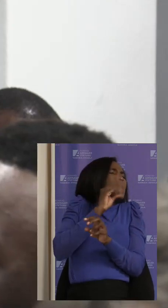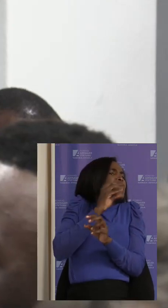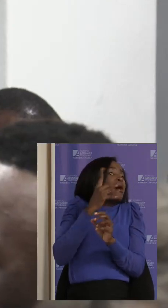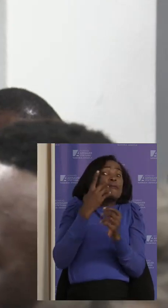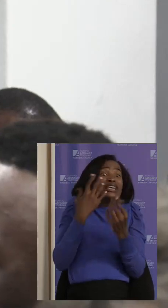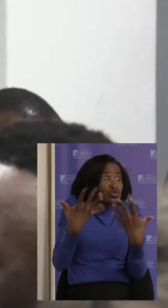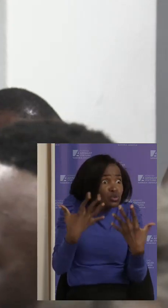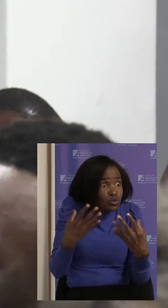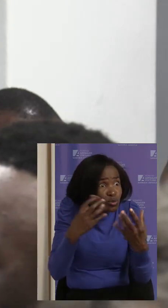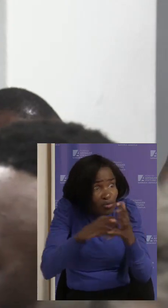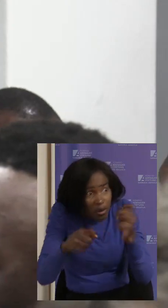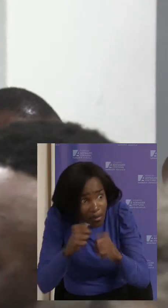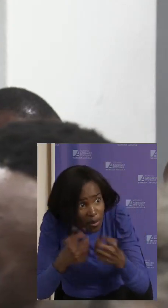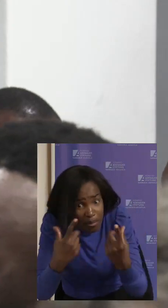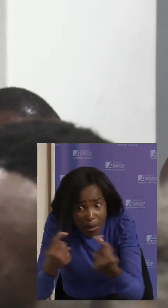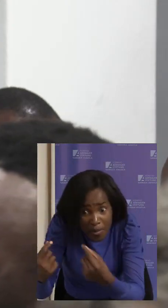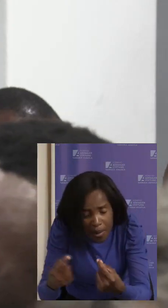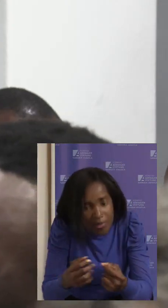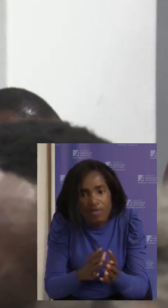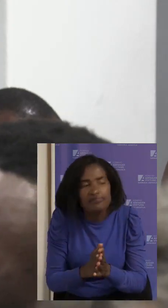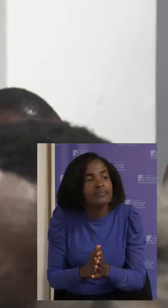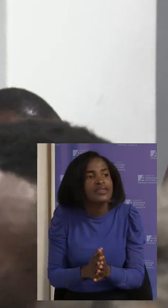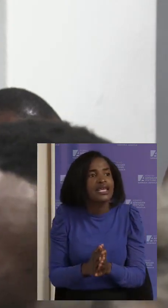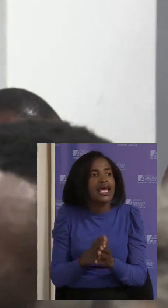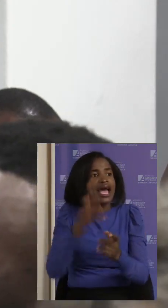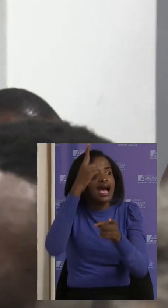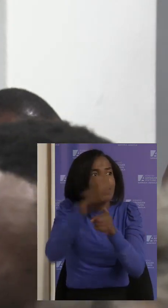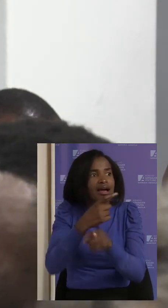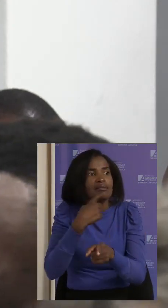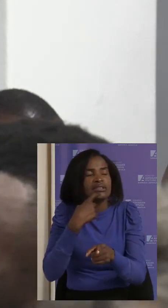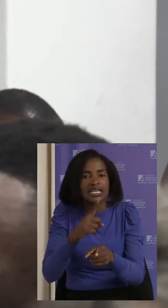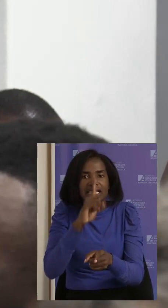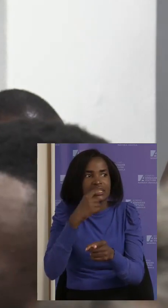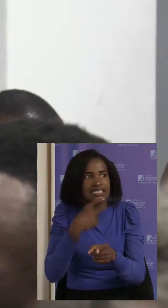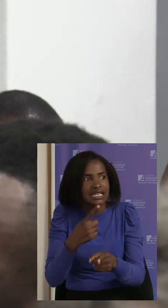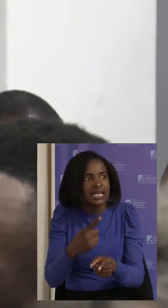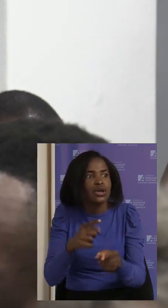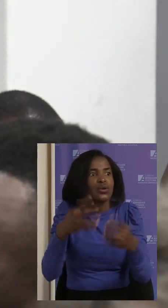problem proning and being problem prone. And when the government says, or the teacher says,